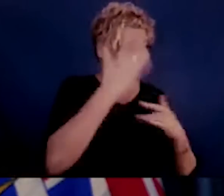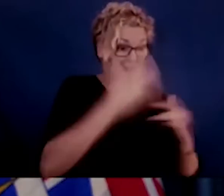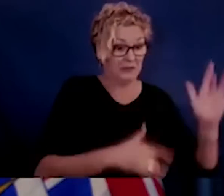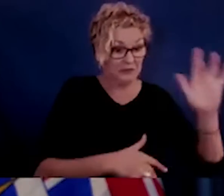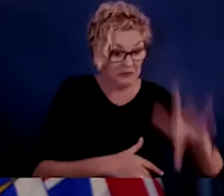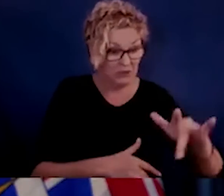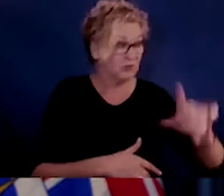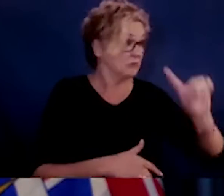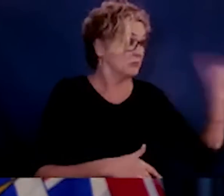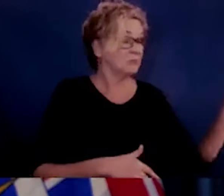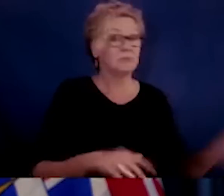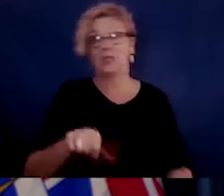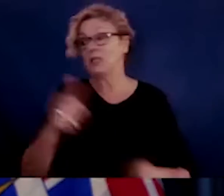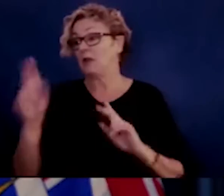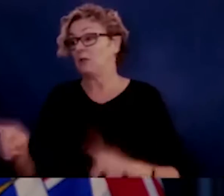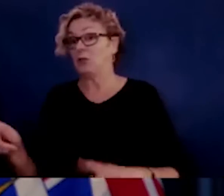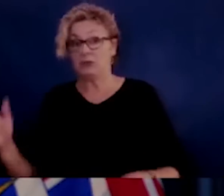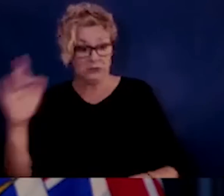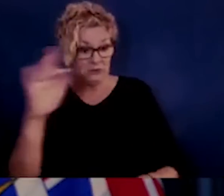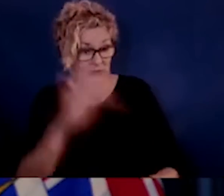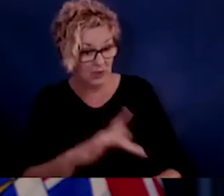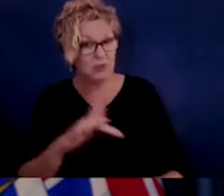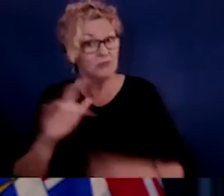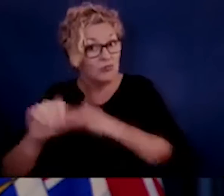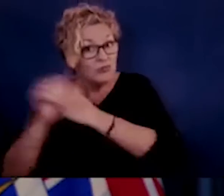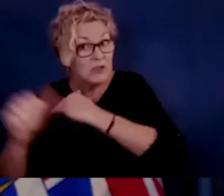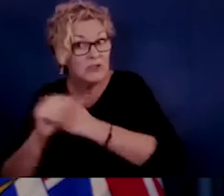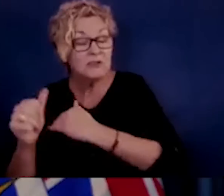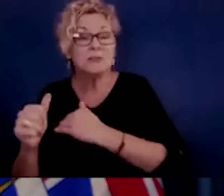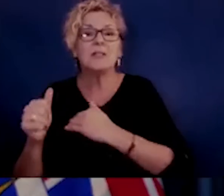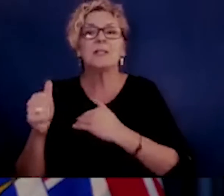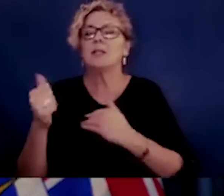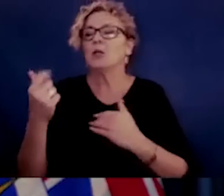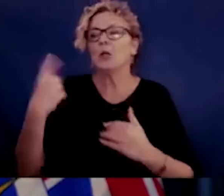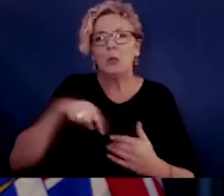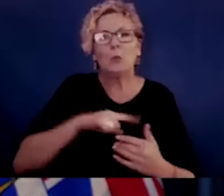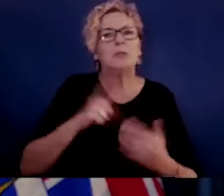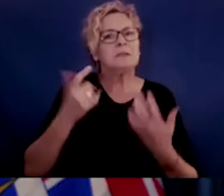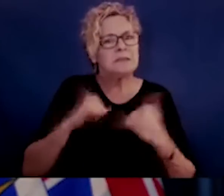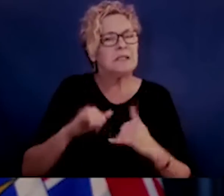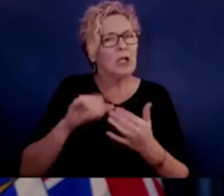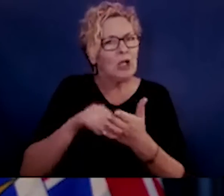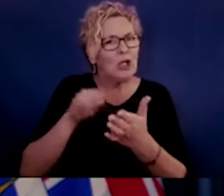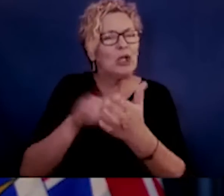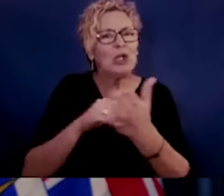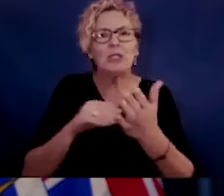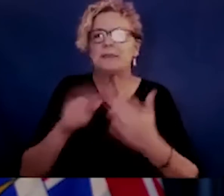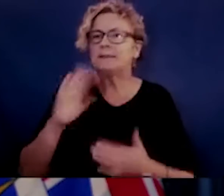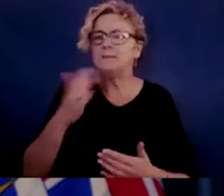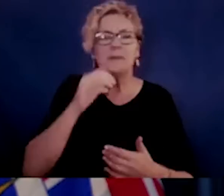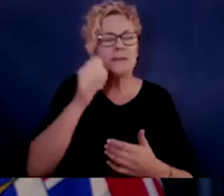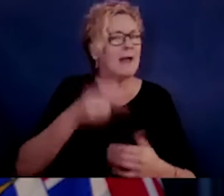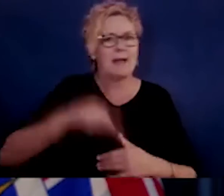around our nose or mouth. So those are the things that we need to pay attention to, and that's why we talk about cleaning your hands regularly,